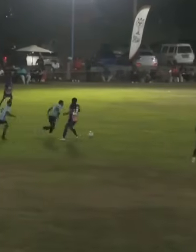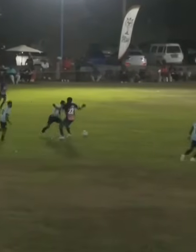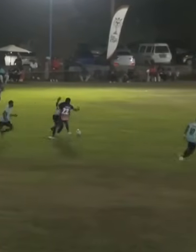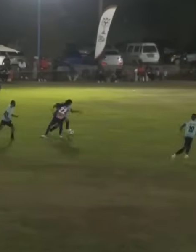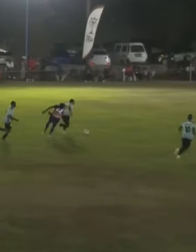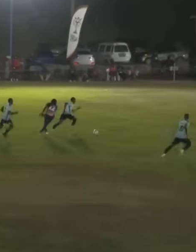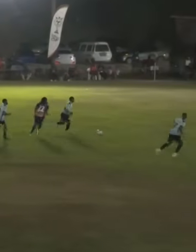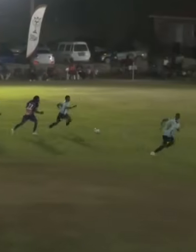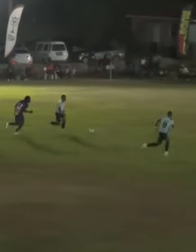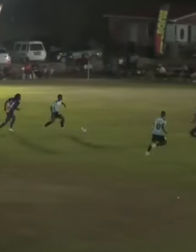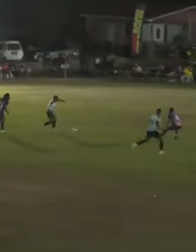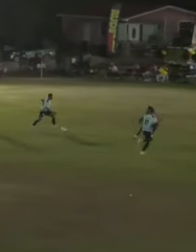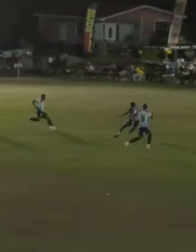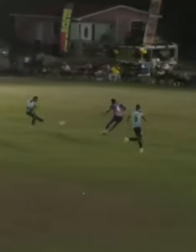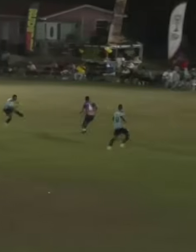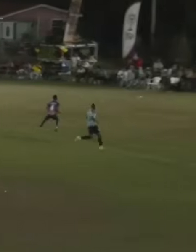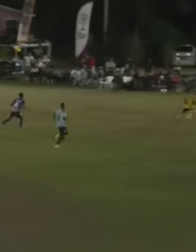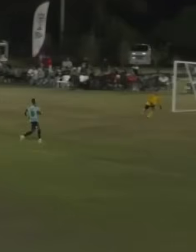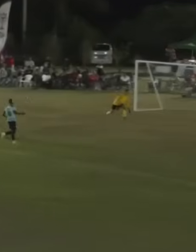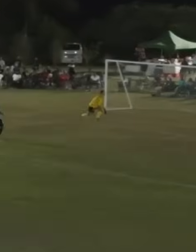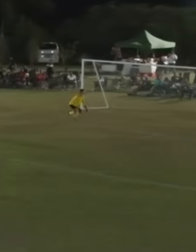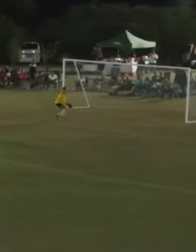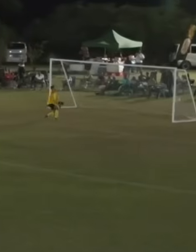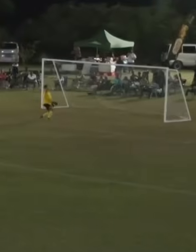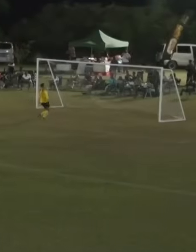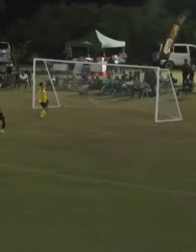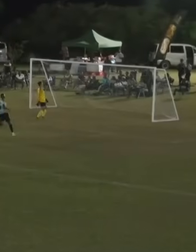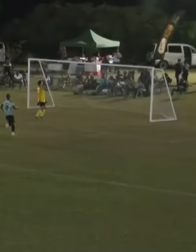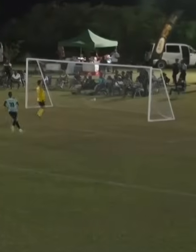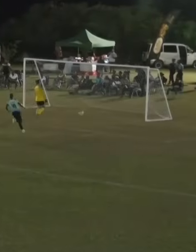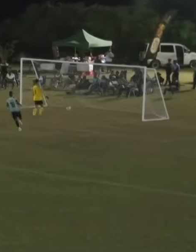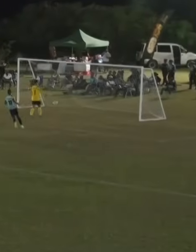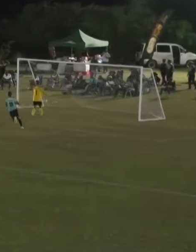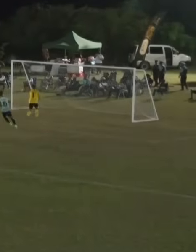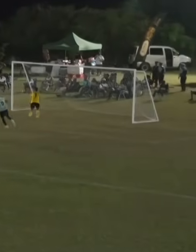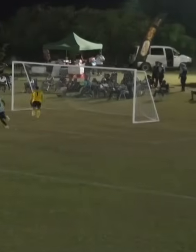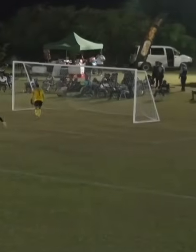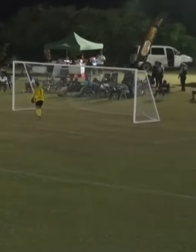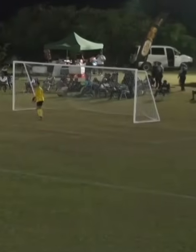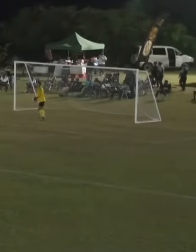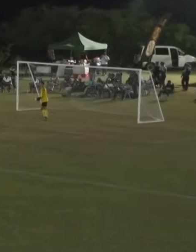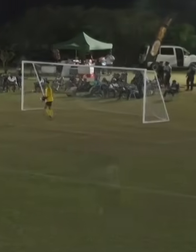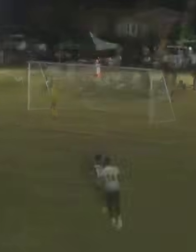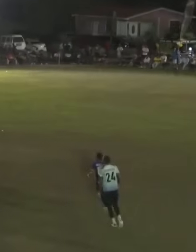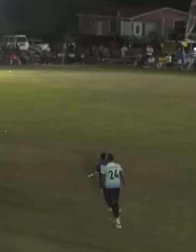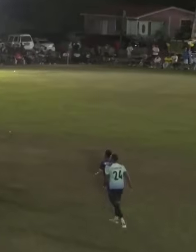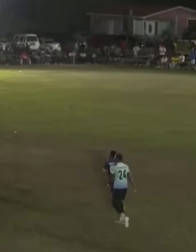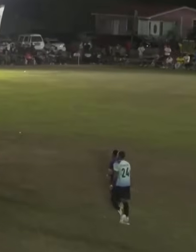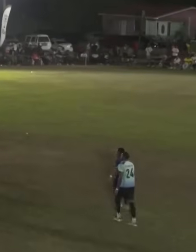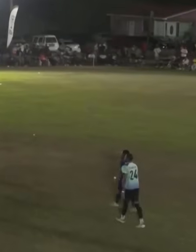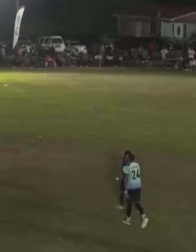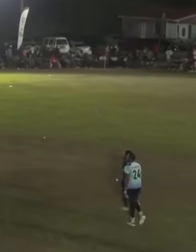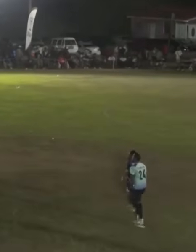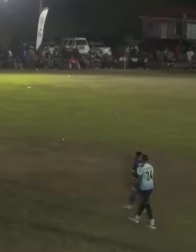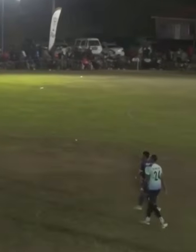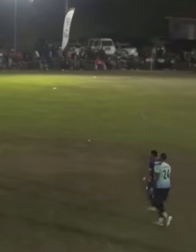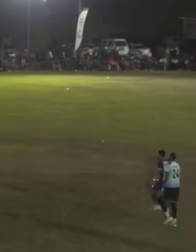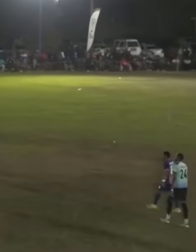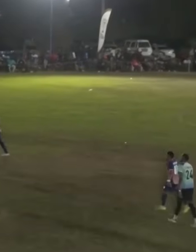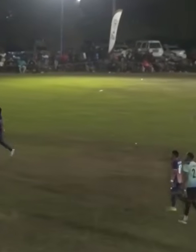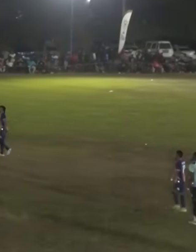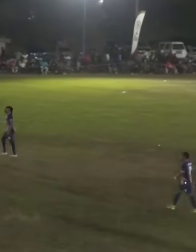allows Jamari Henry to pick his spot. Lions up by 3 at the interval. 81st minute